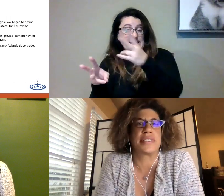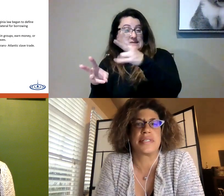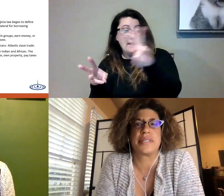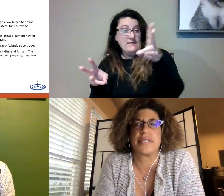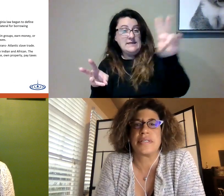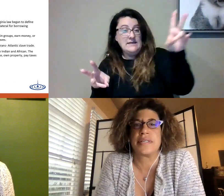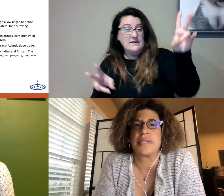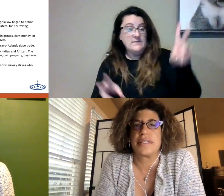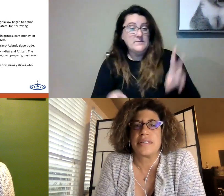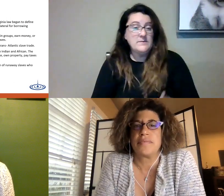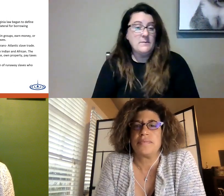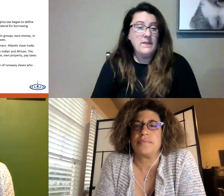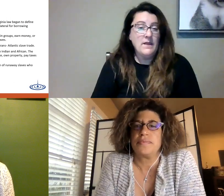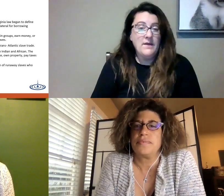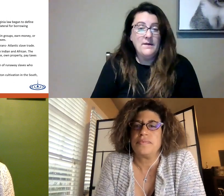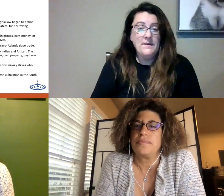1700s.